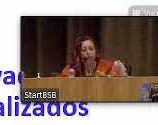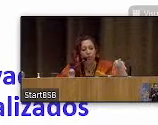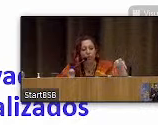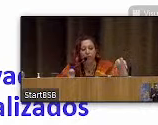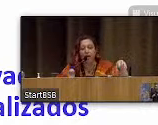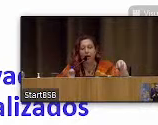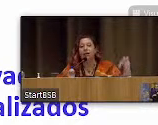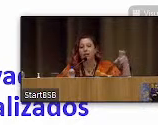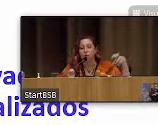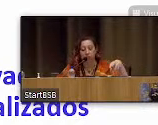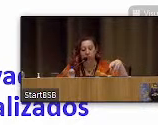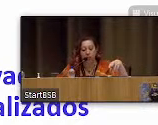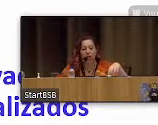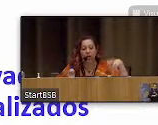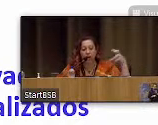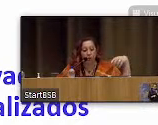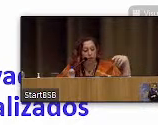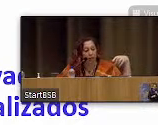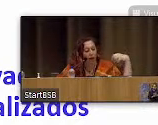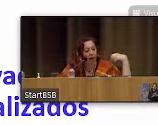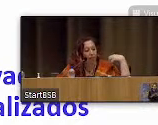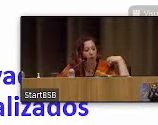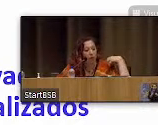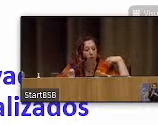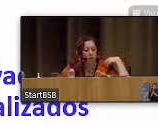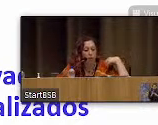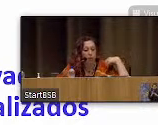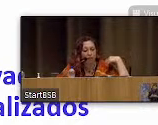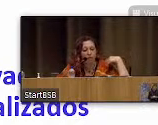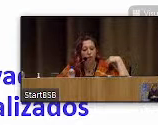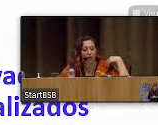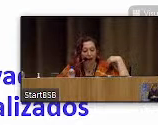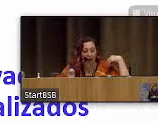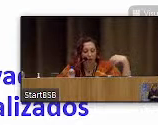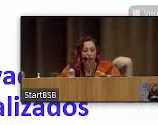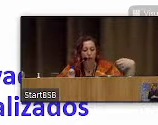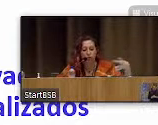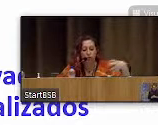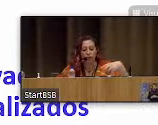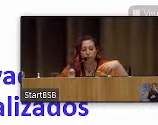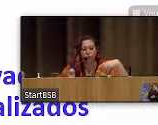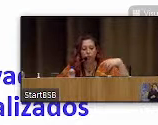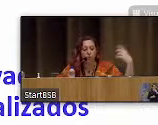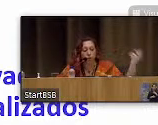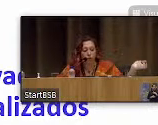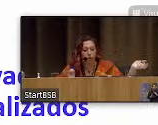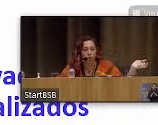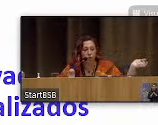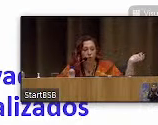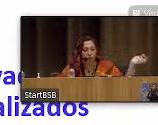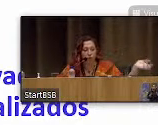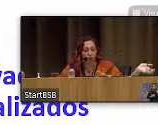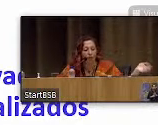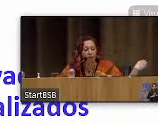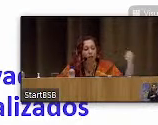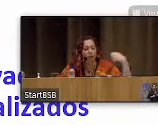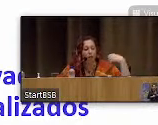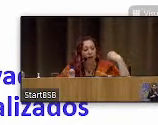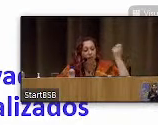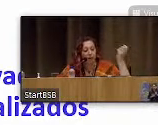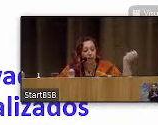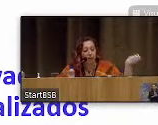low compared to other groups, and obesity can be highlighted. It is very